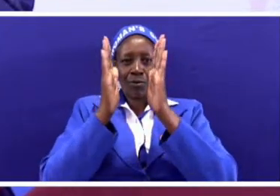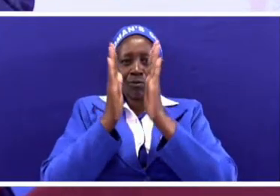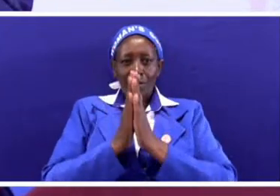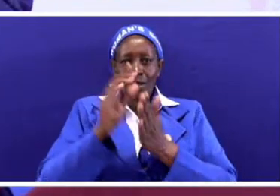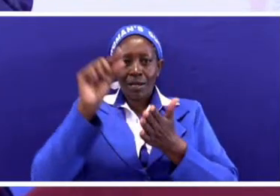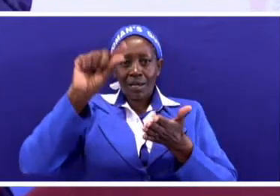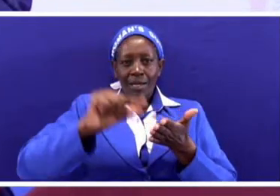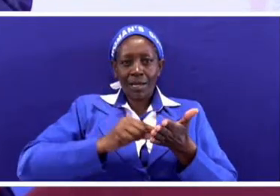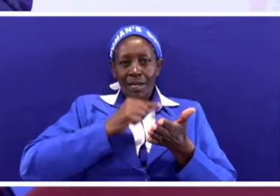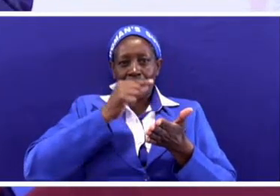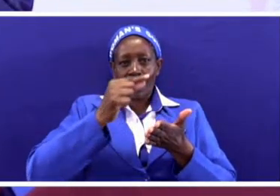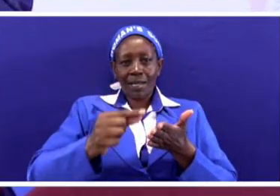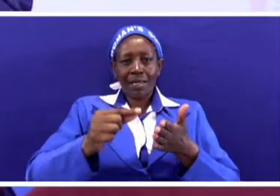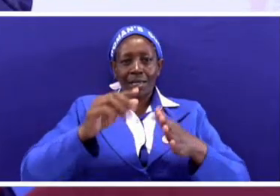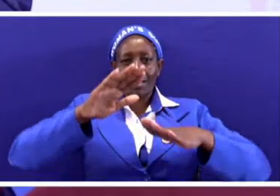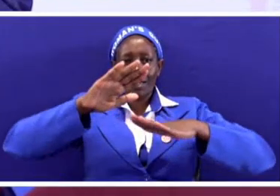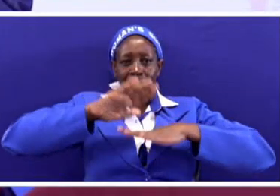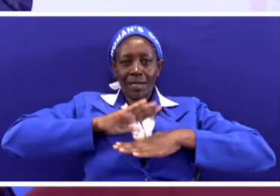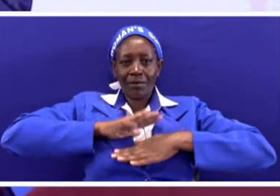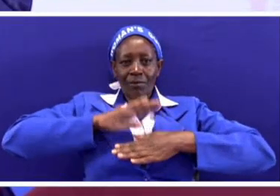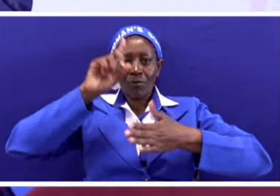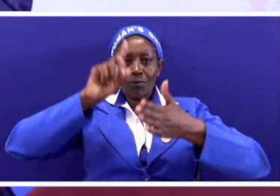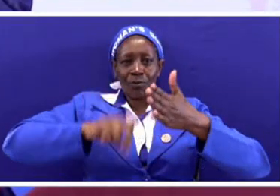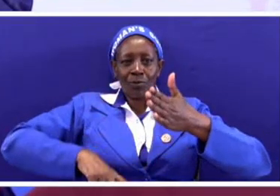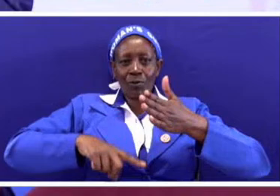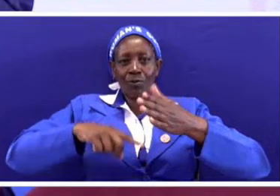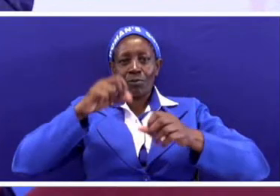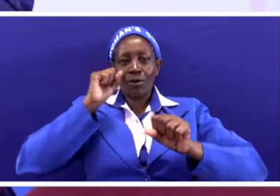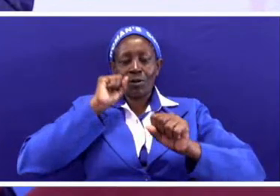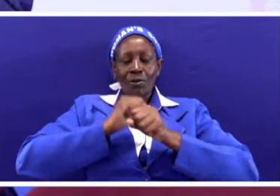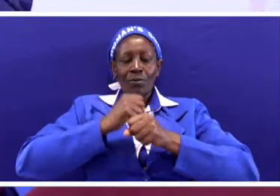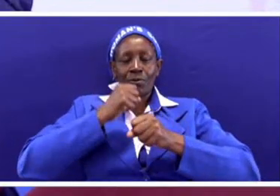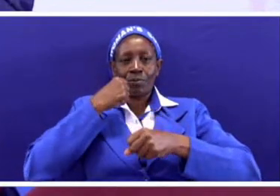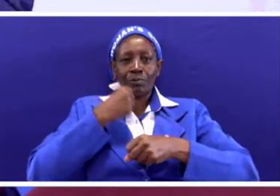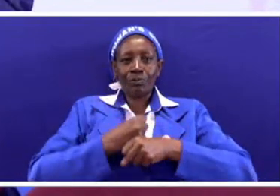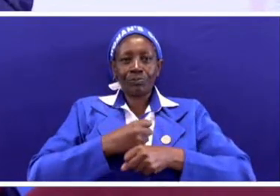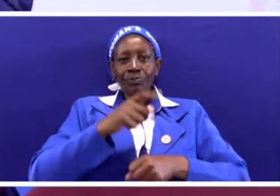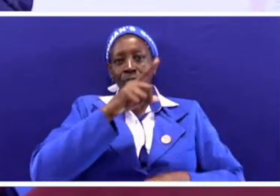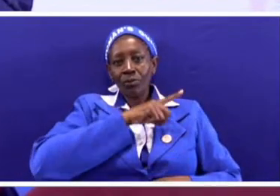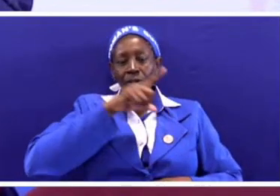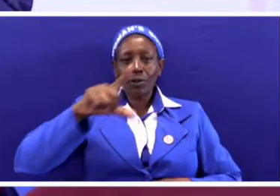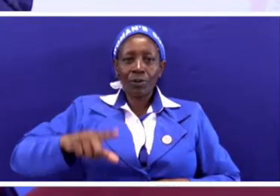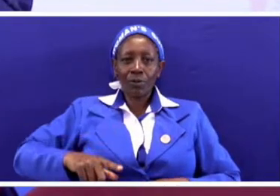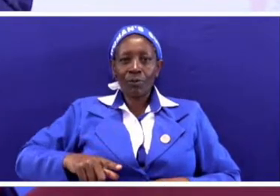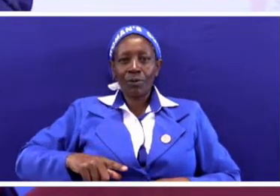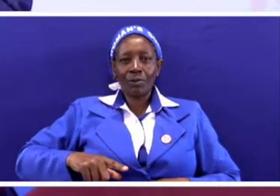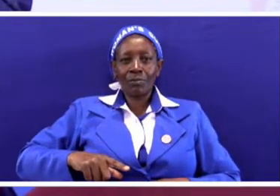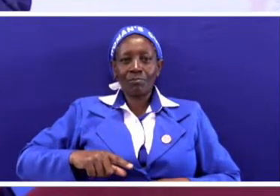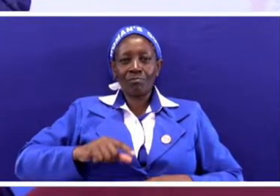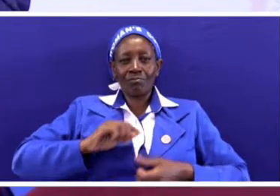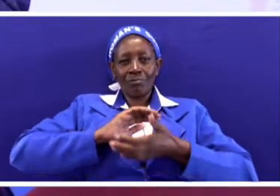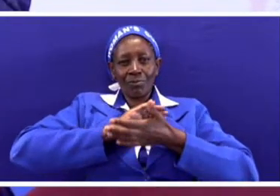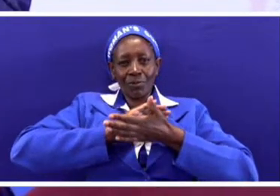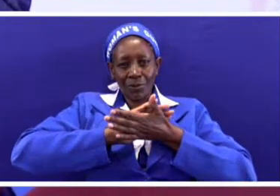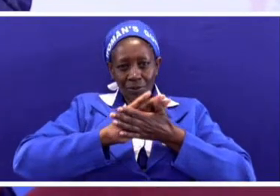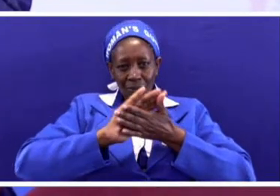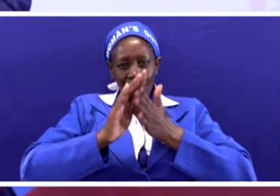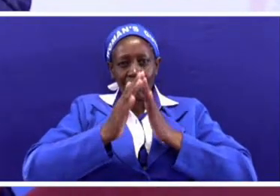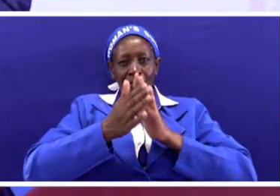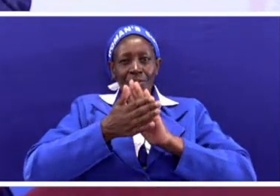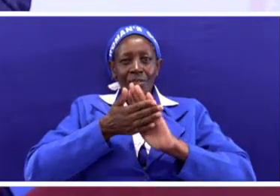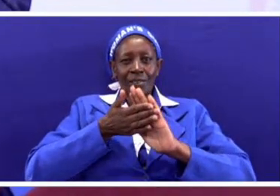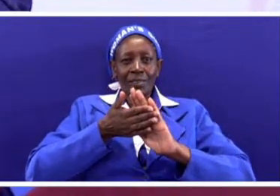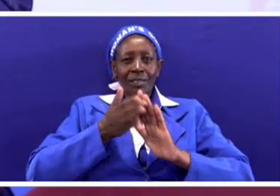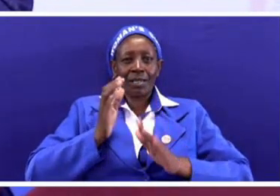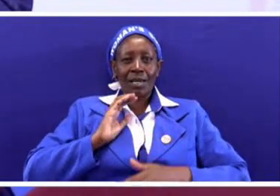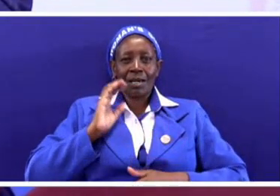for each and every service that we shall offer. Lord, we confess for some of us that our service